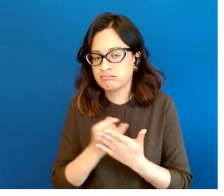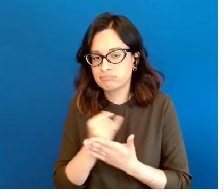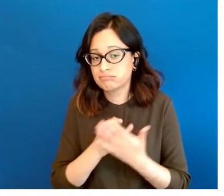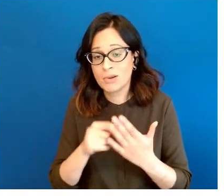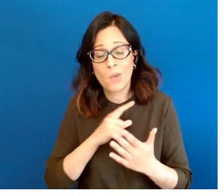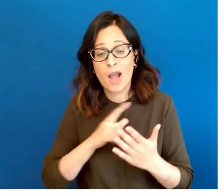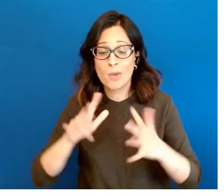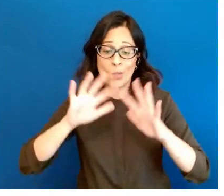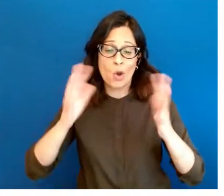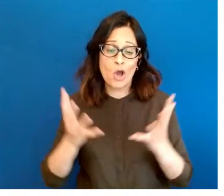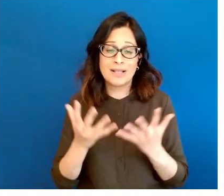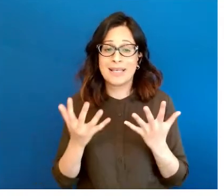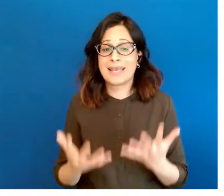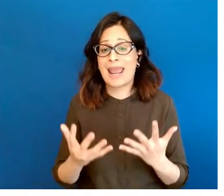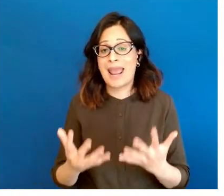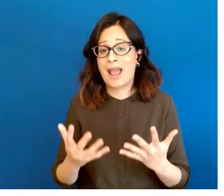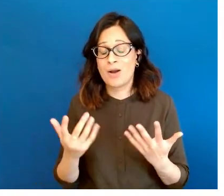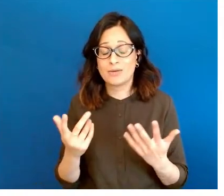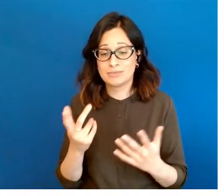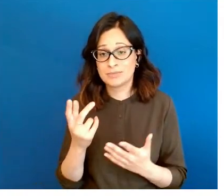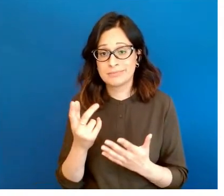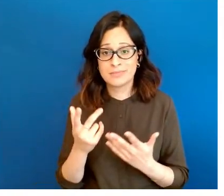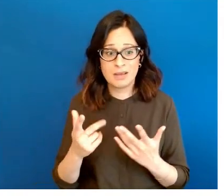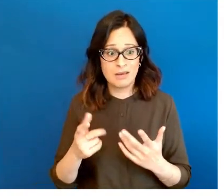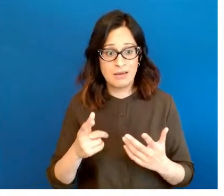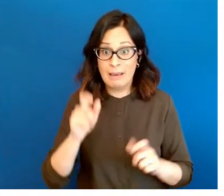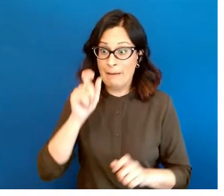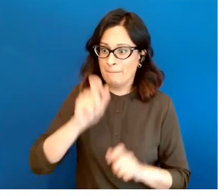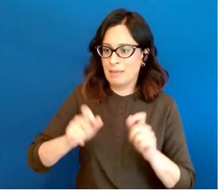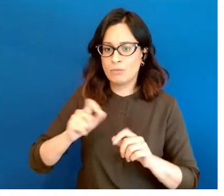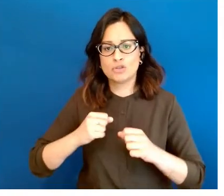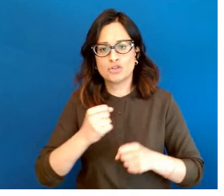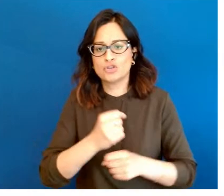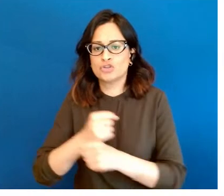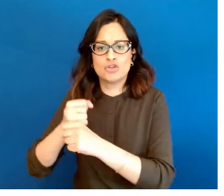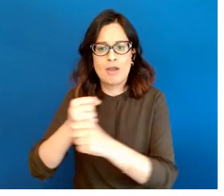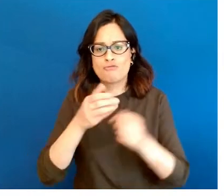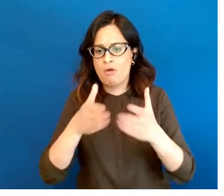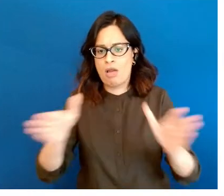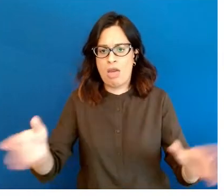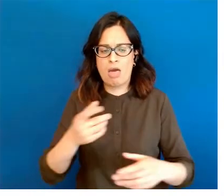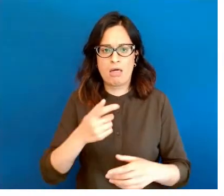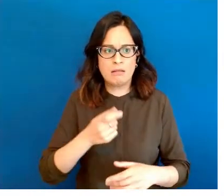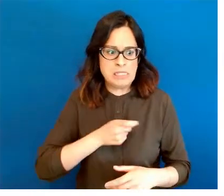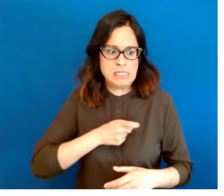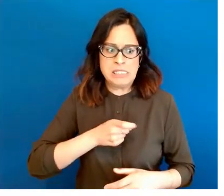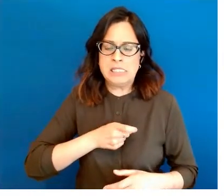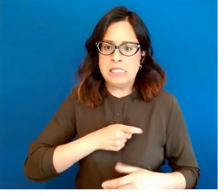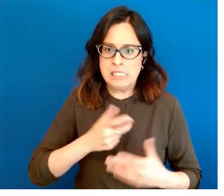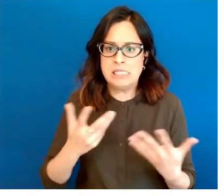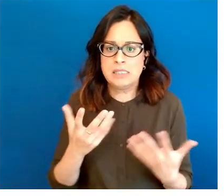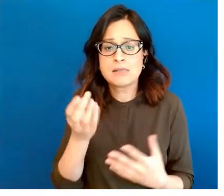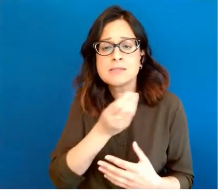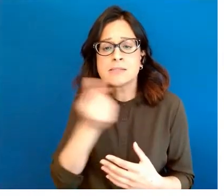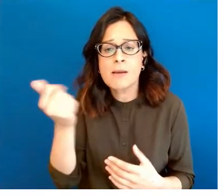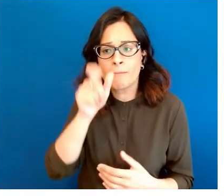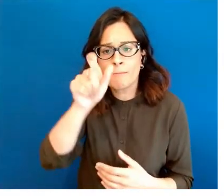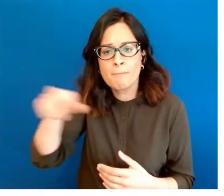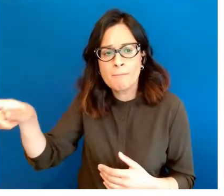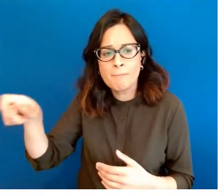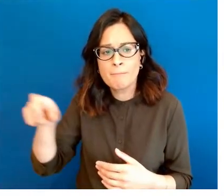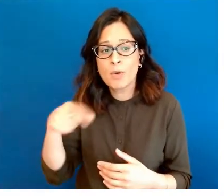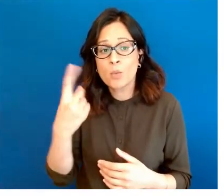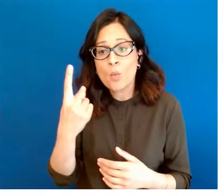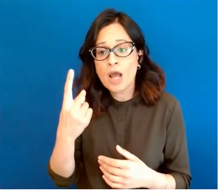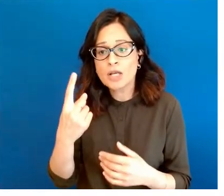we live in, and anxiety levels are heightening generally anyway. There are some of these patients, obviously one of the tools is to make an